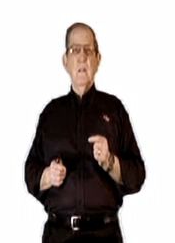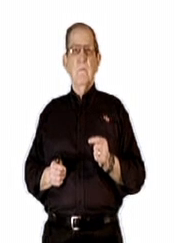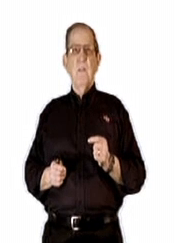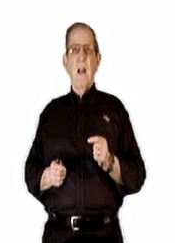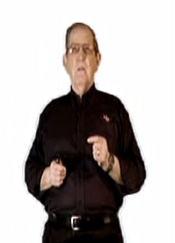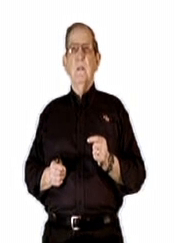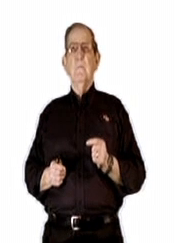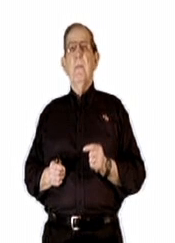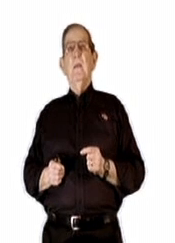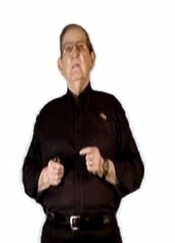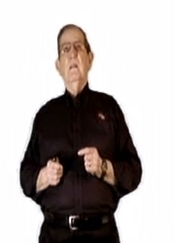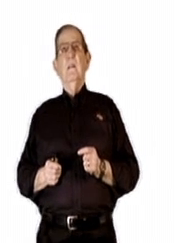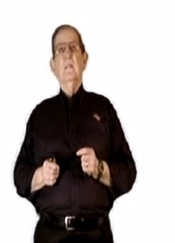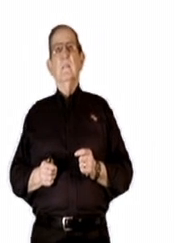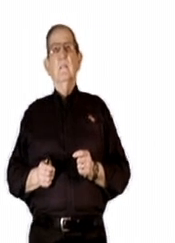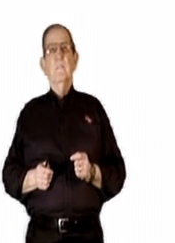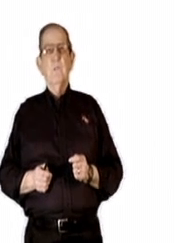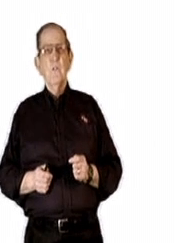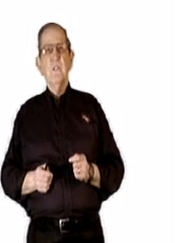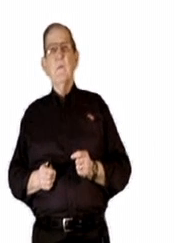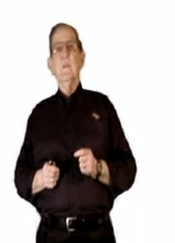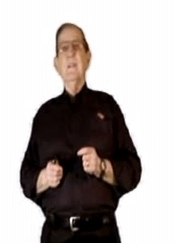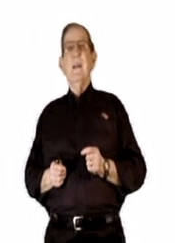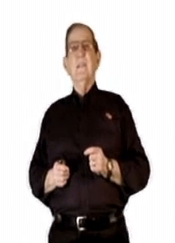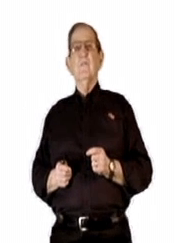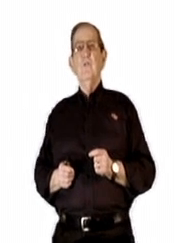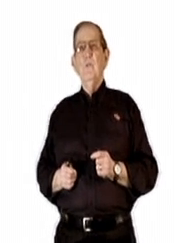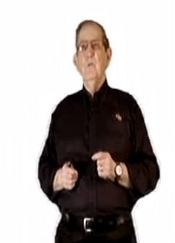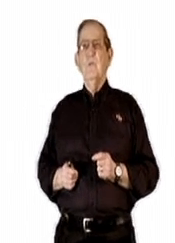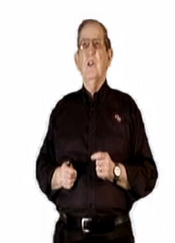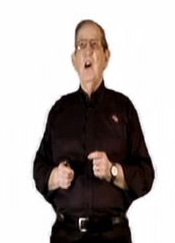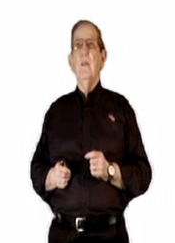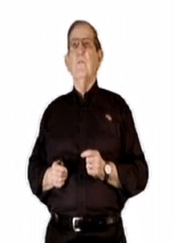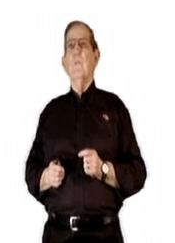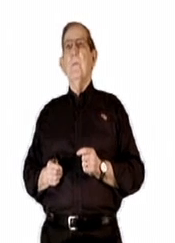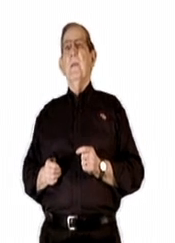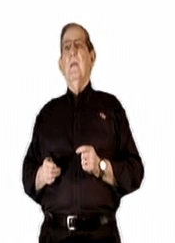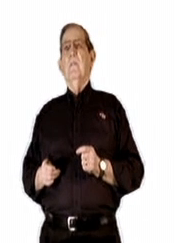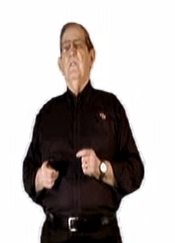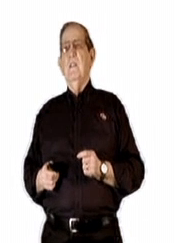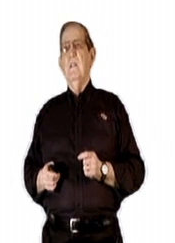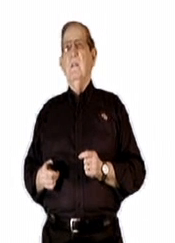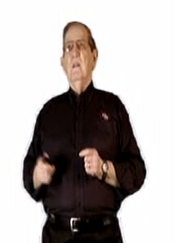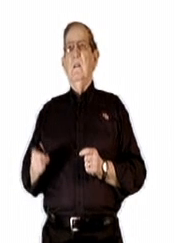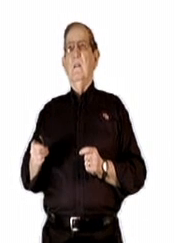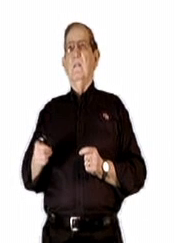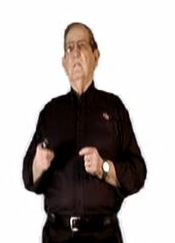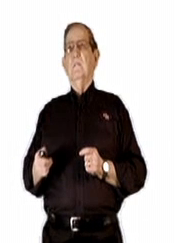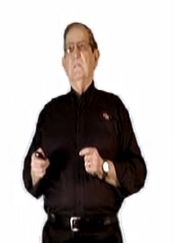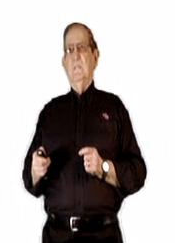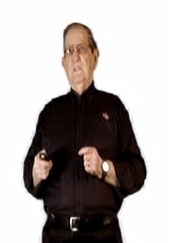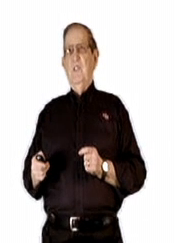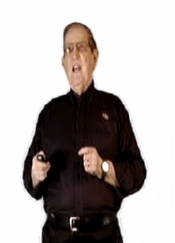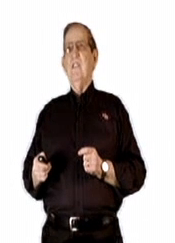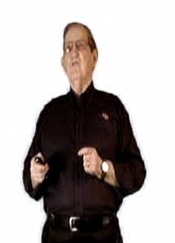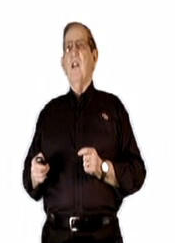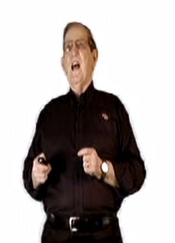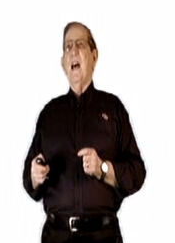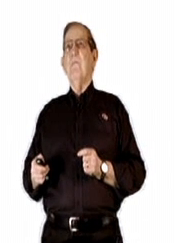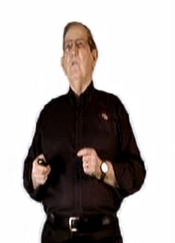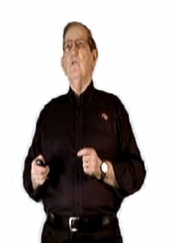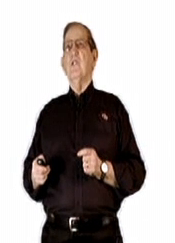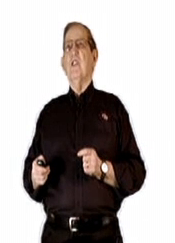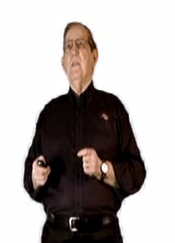the environment. First, I would like to cover the danger